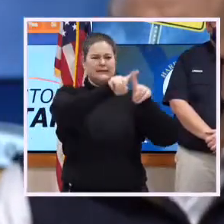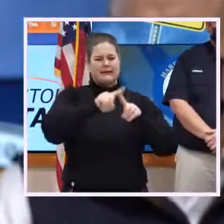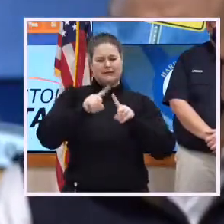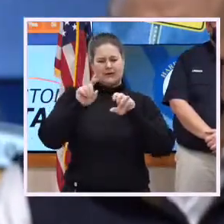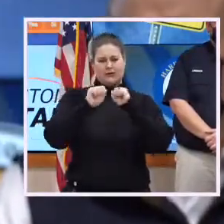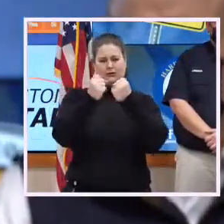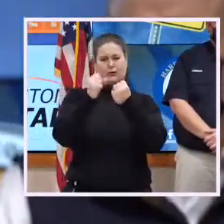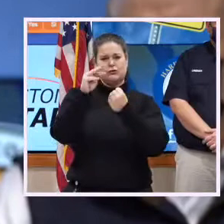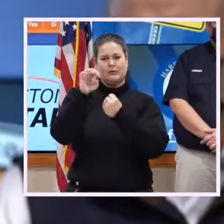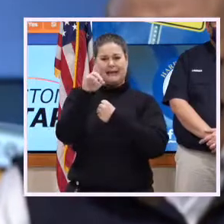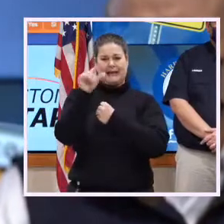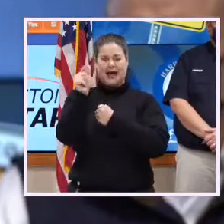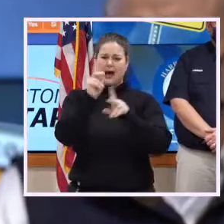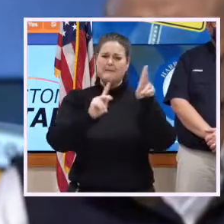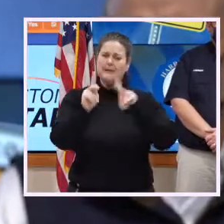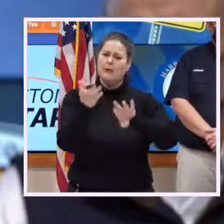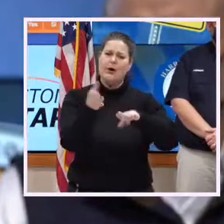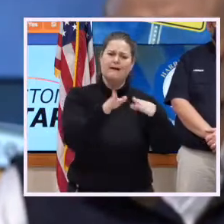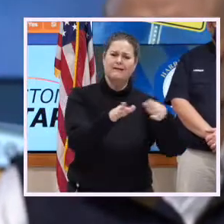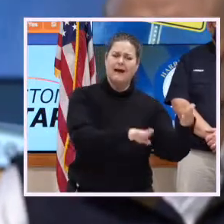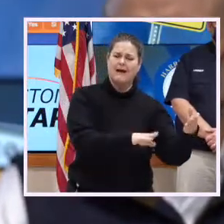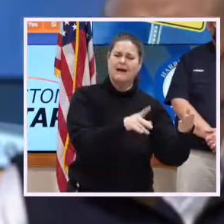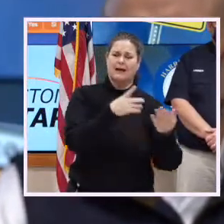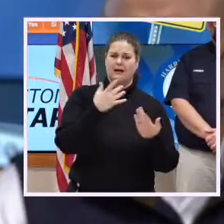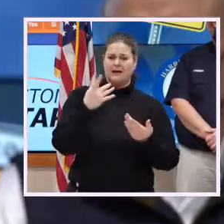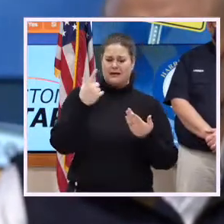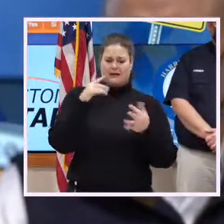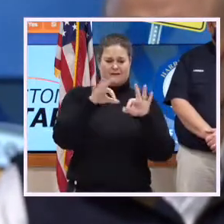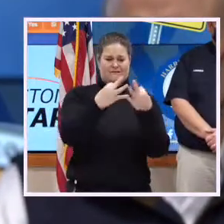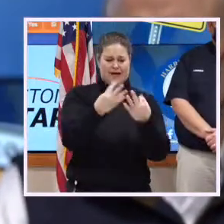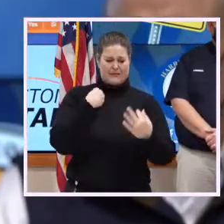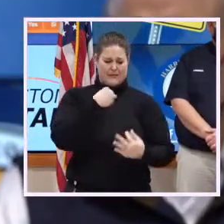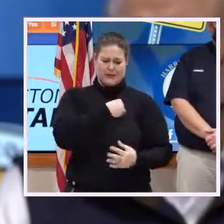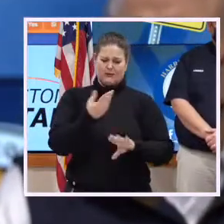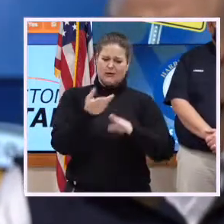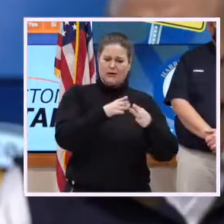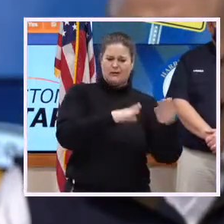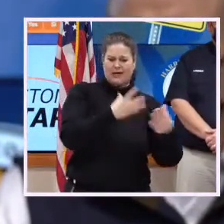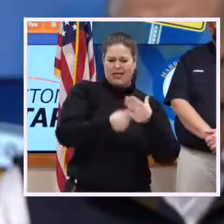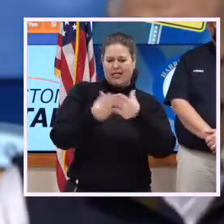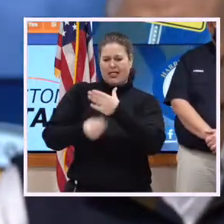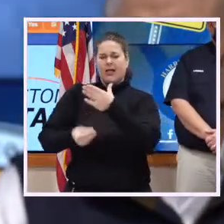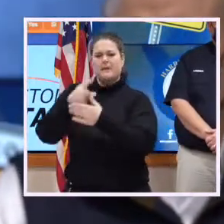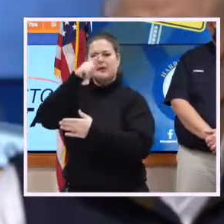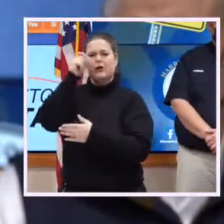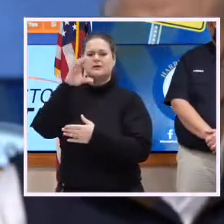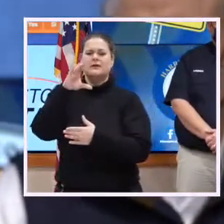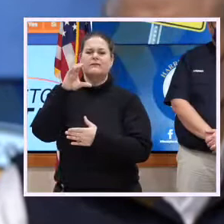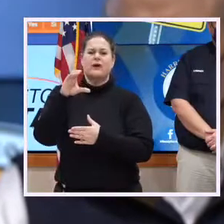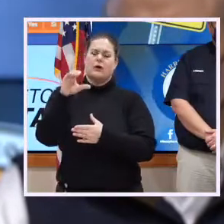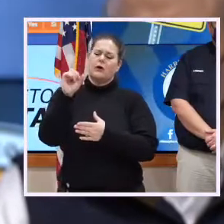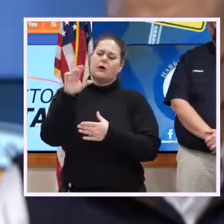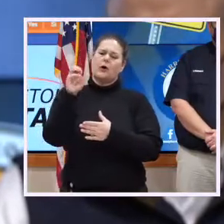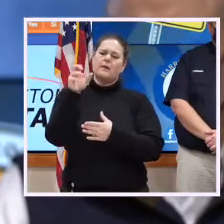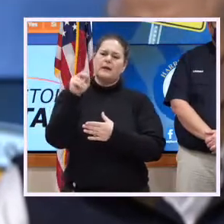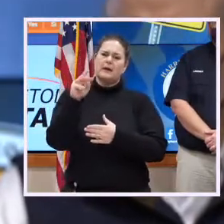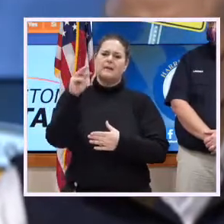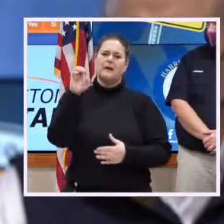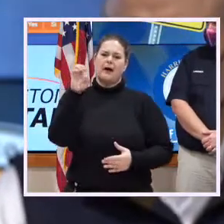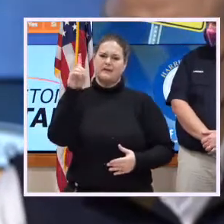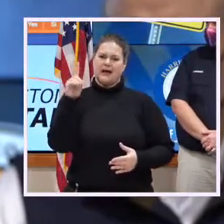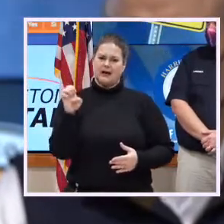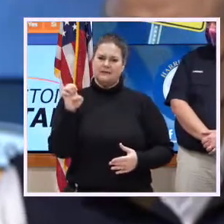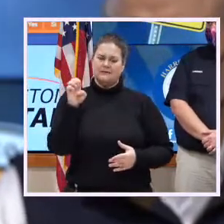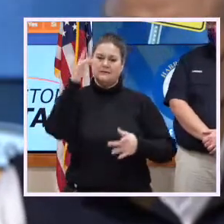dying. We are losing our family members to carbon monoxide poisoning. So whatever you can do to help us spread